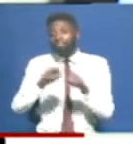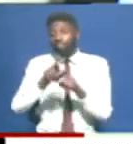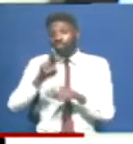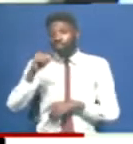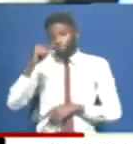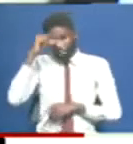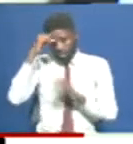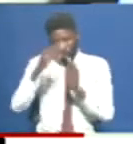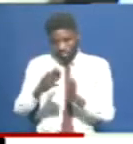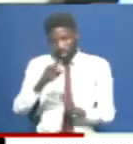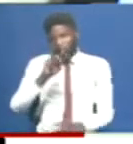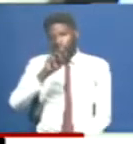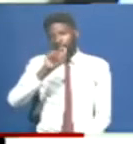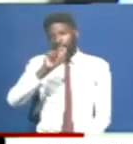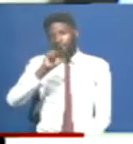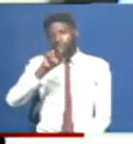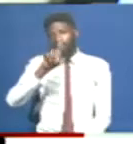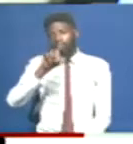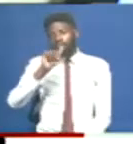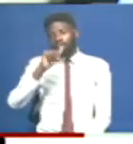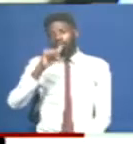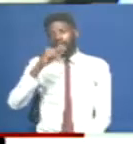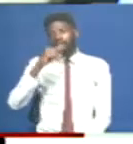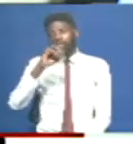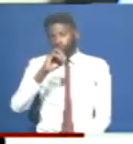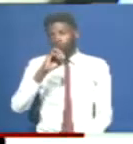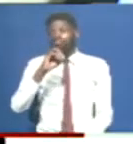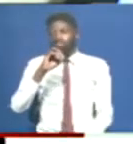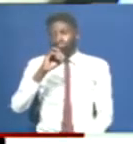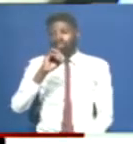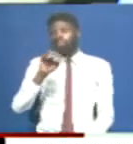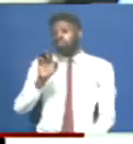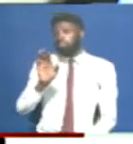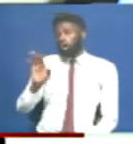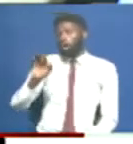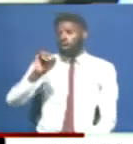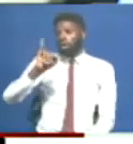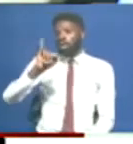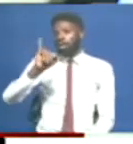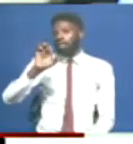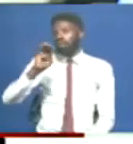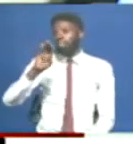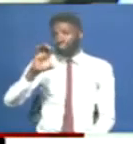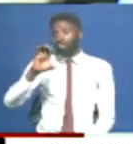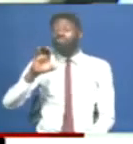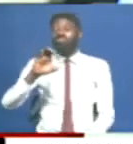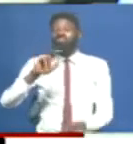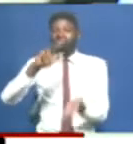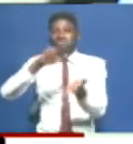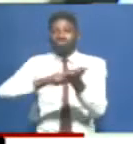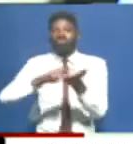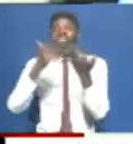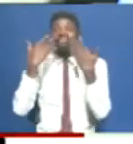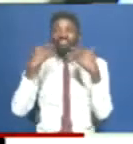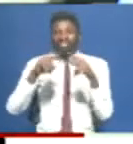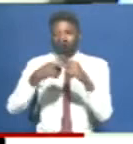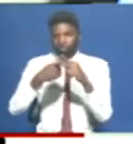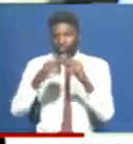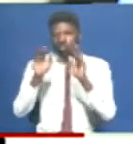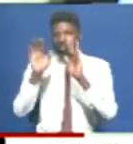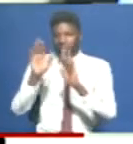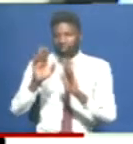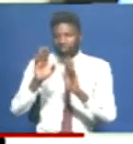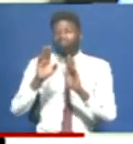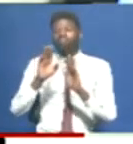are among those who have been cleared by the Independent Electoral and Boundaries Commission to kick off campaigns for the August 9th